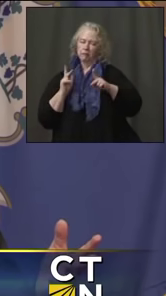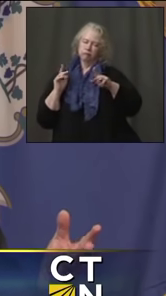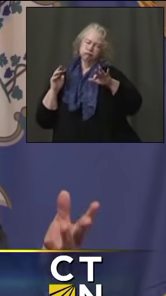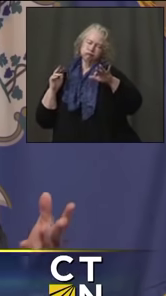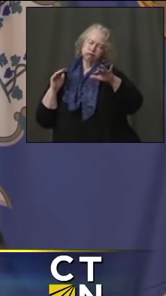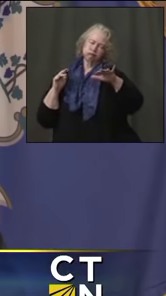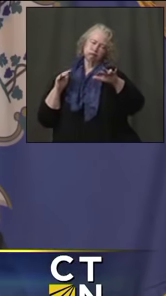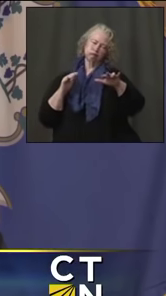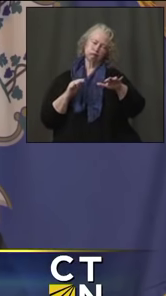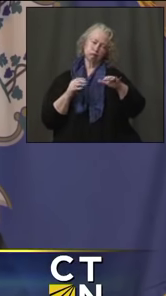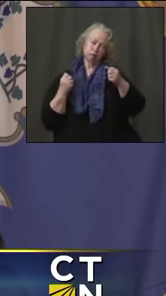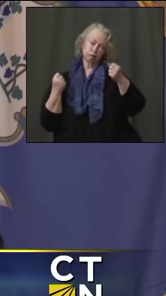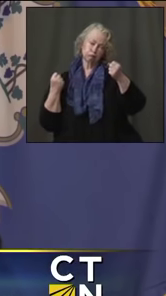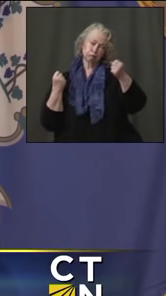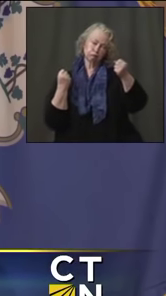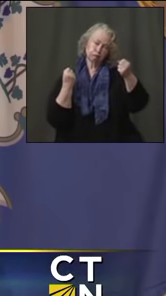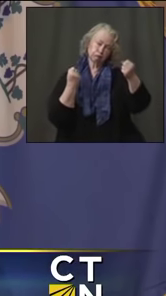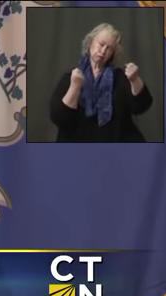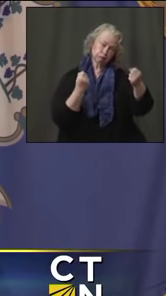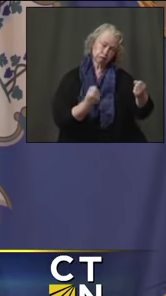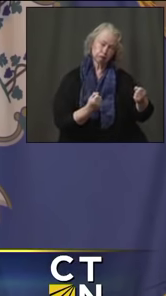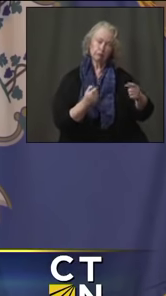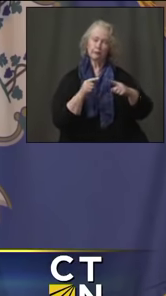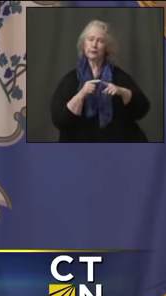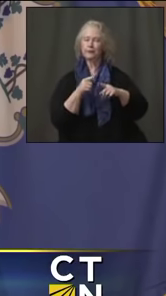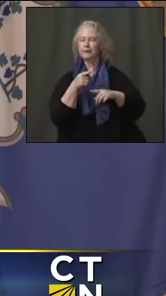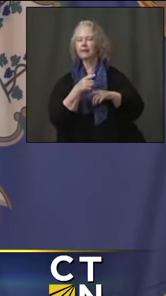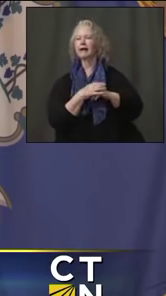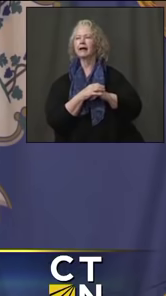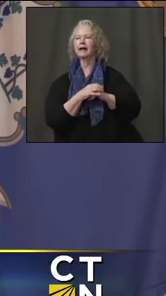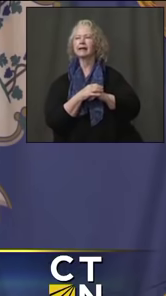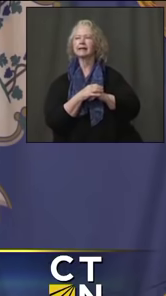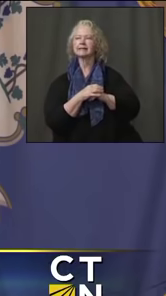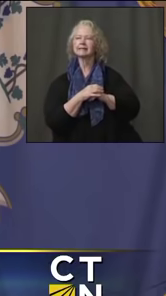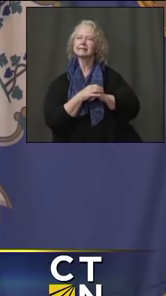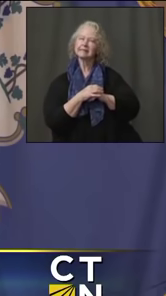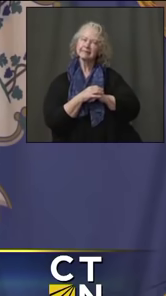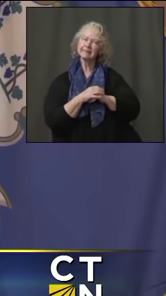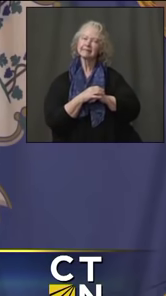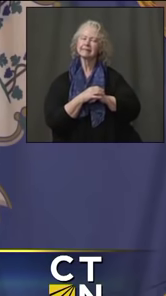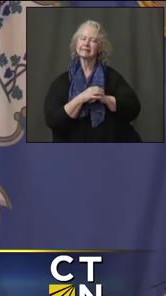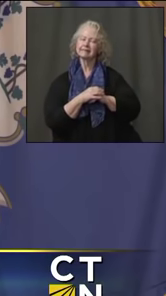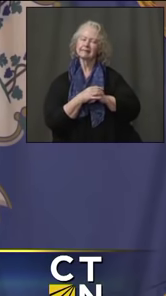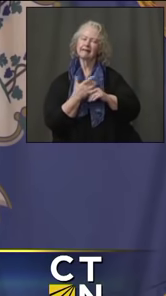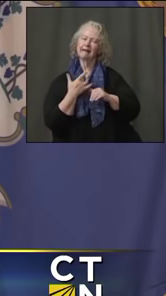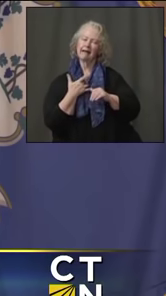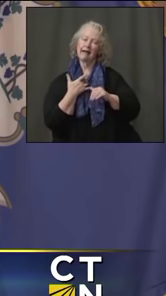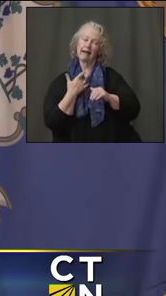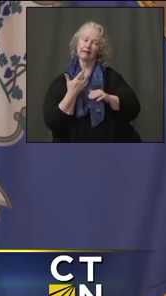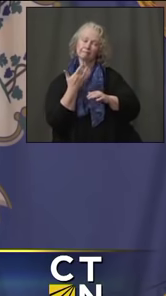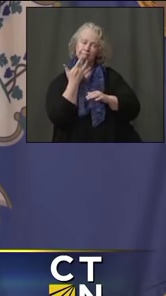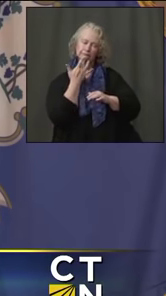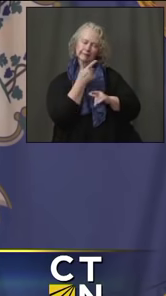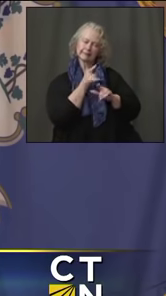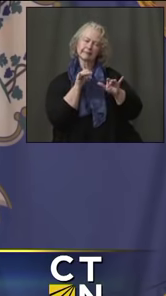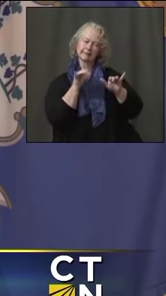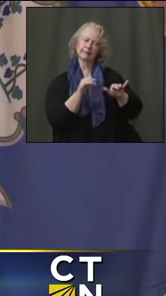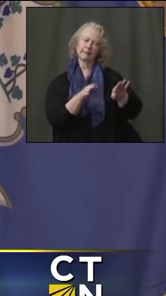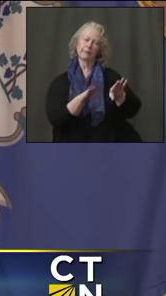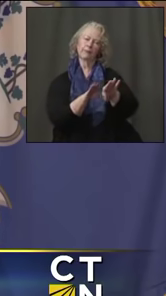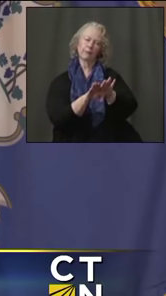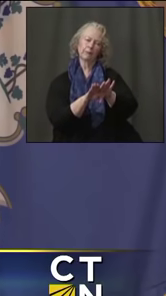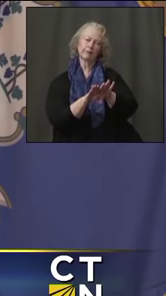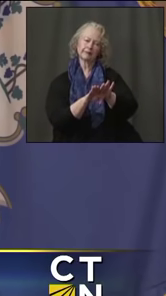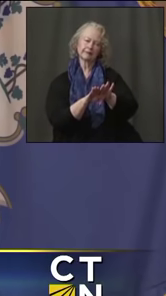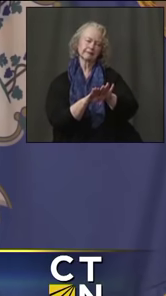the region driving into Connecticut to go to the casinos. So I do think that they should stay closed for a while longer, even with the